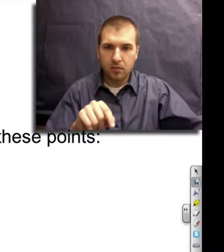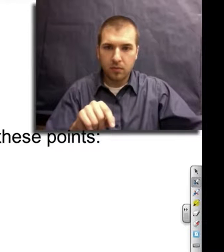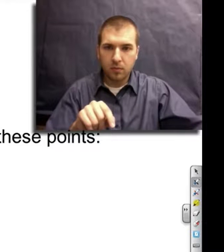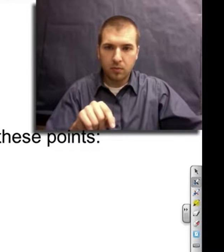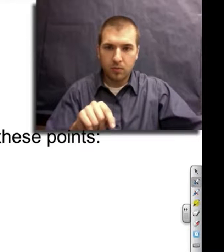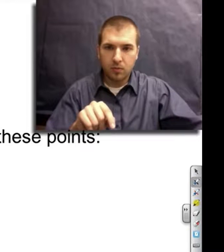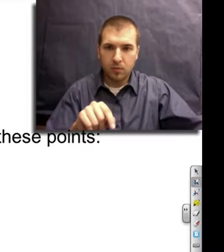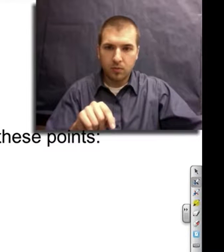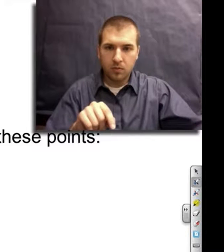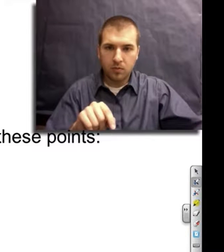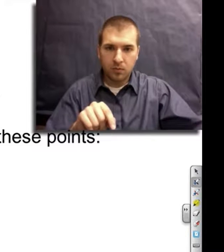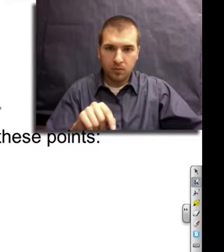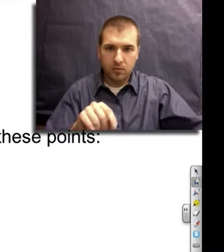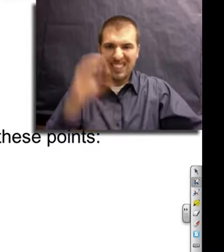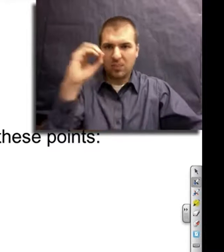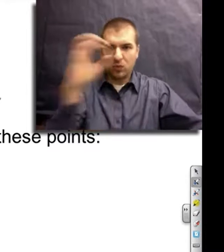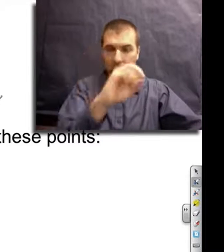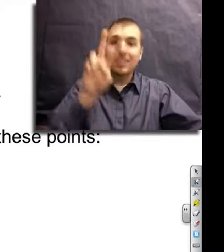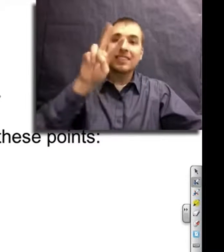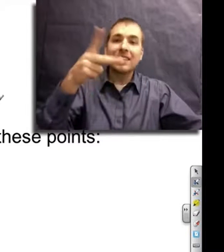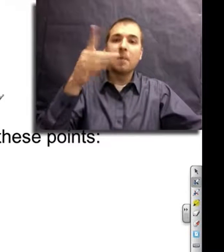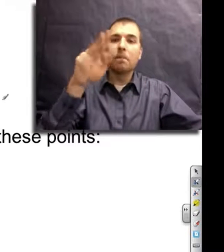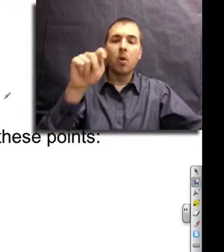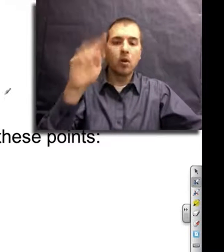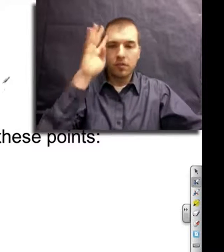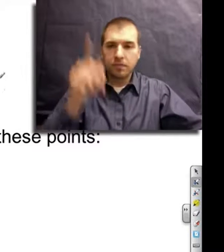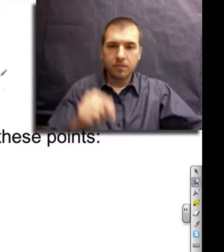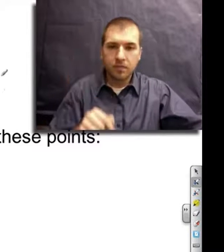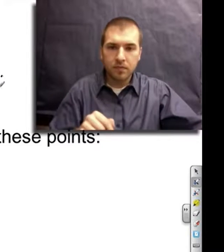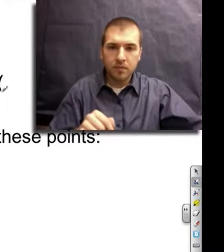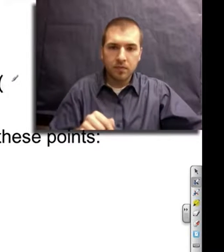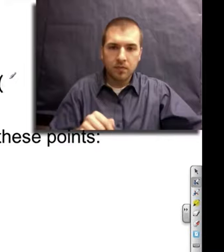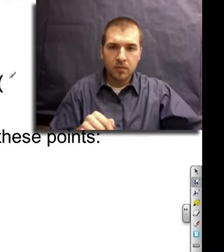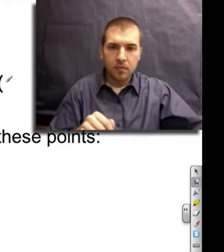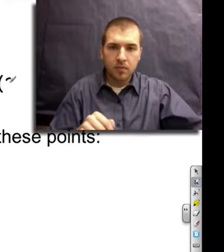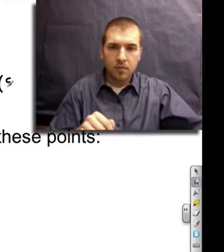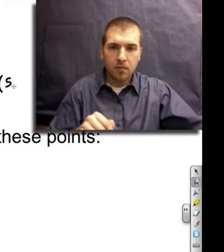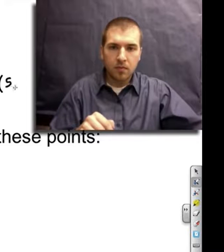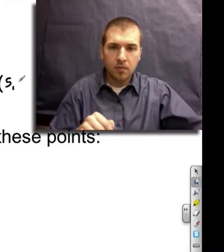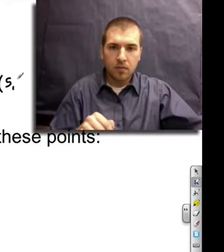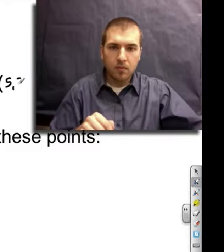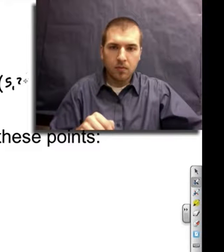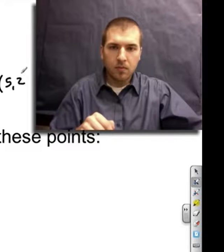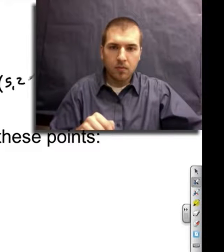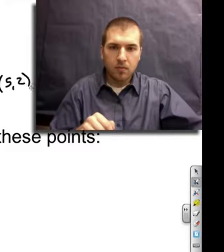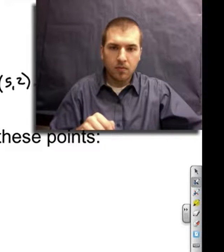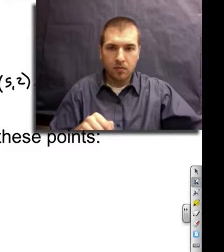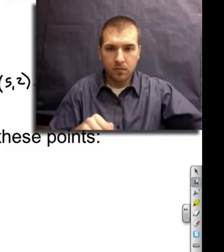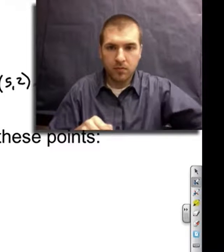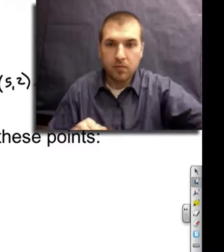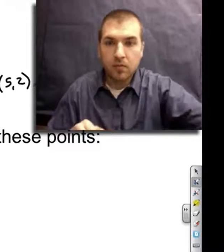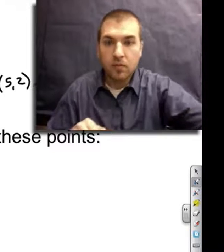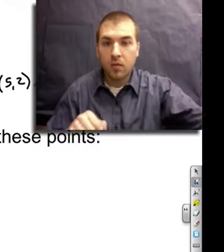hang on. Okay, so 0, 0. The second point, let's make something up, 5,